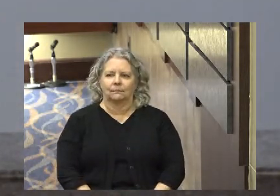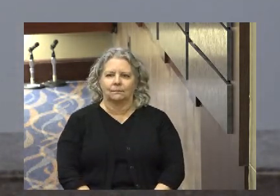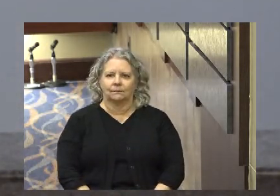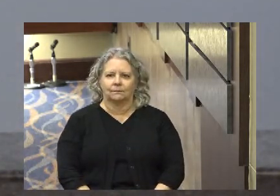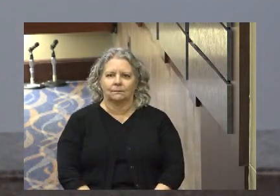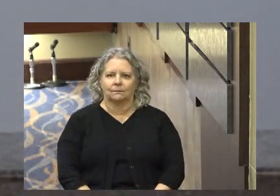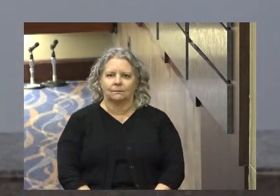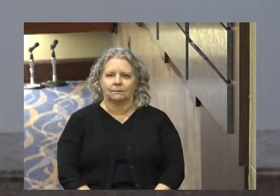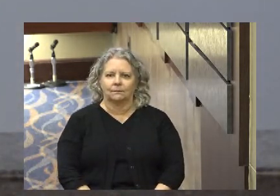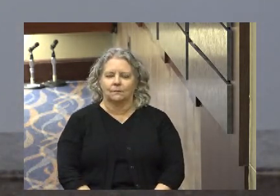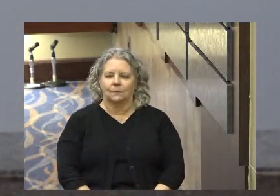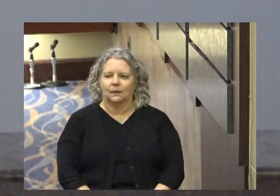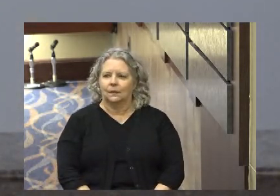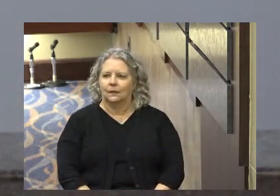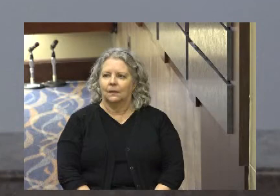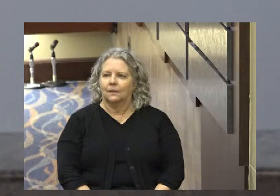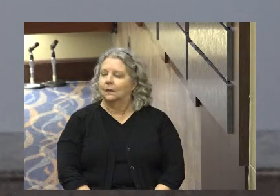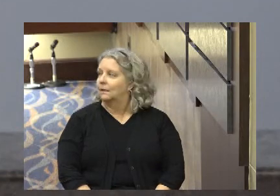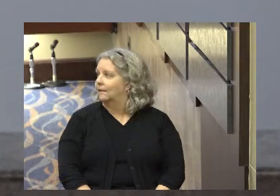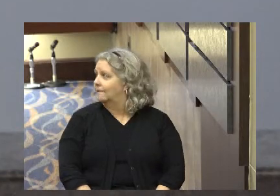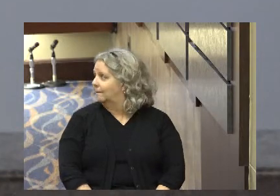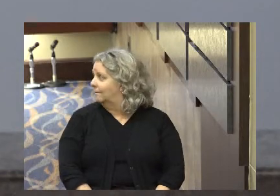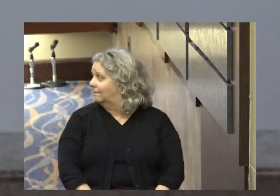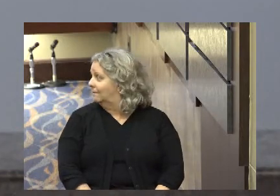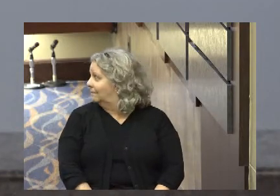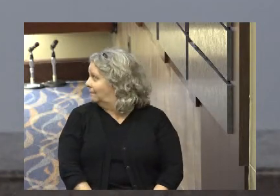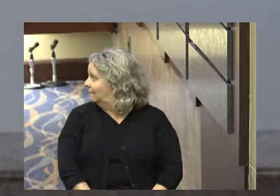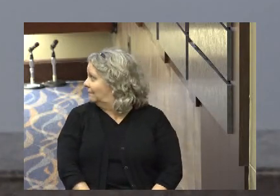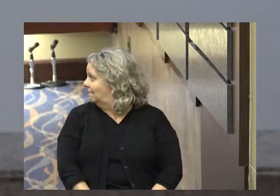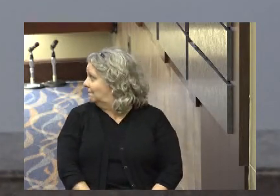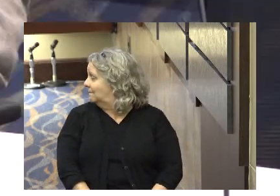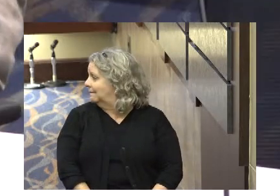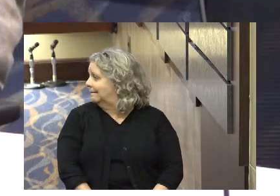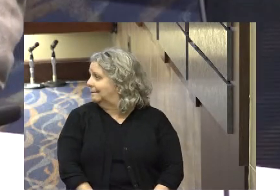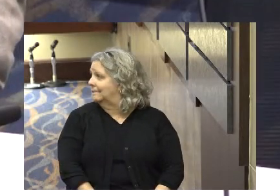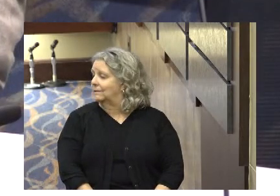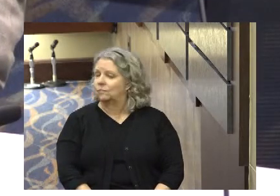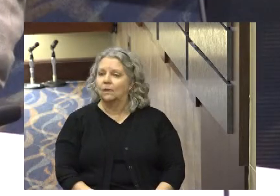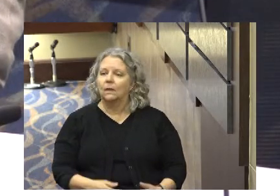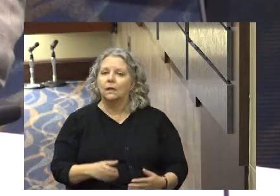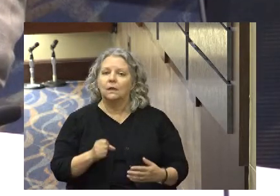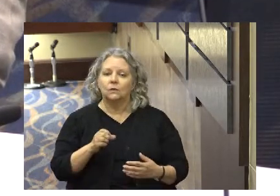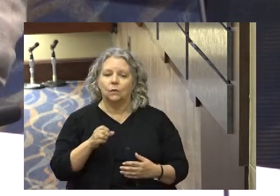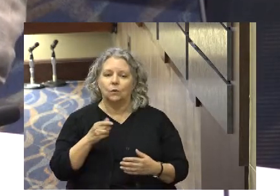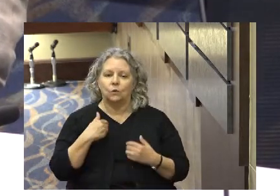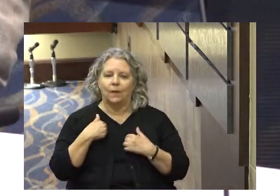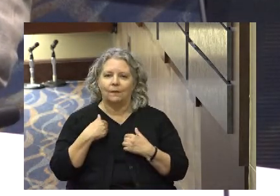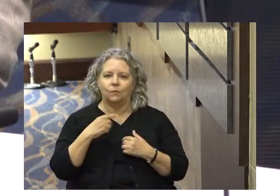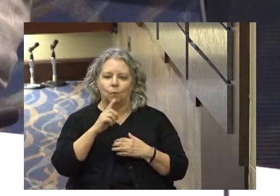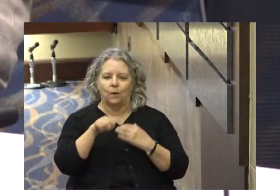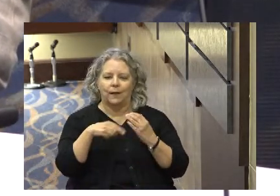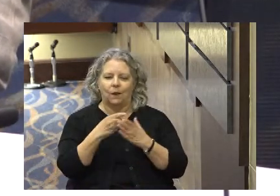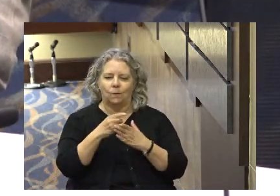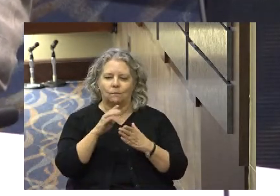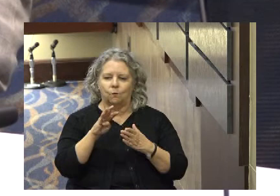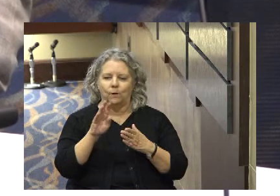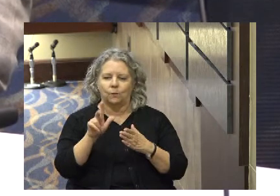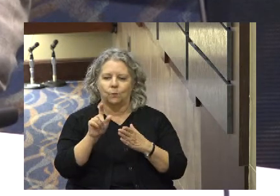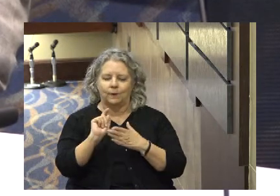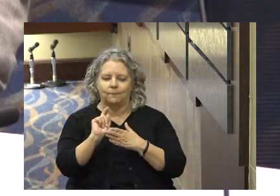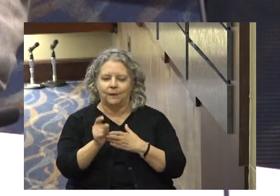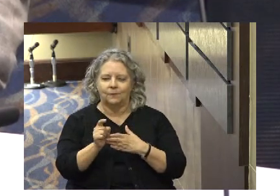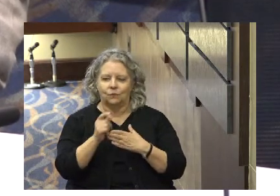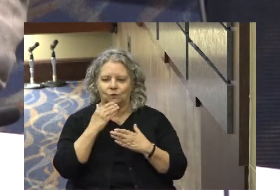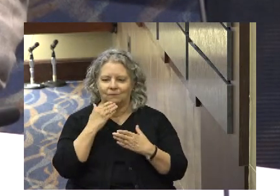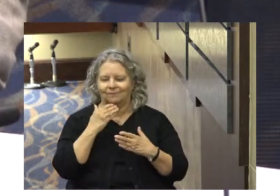He only has 2 public hearings today, I think. So Clint, you've got an hour and 23 minutes to burn. Good luck